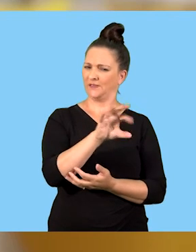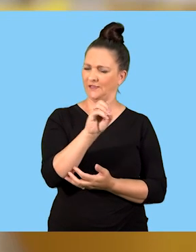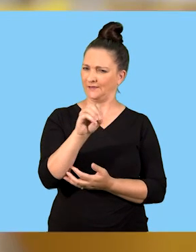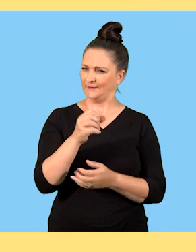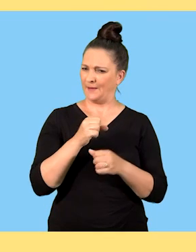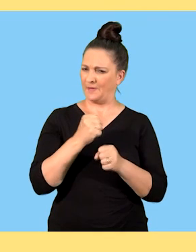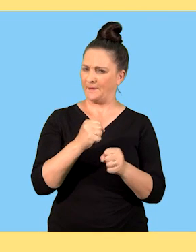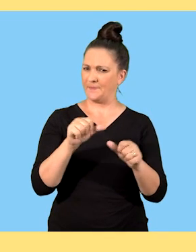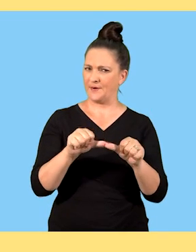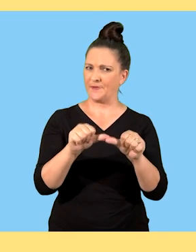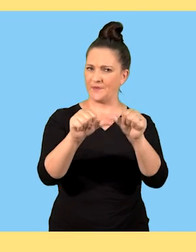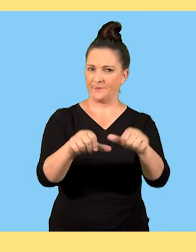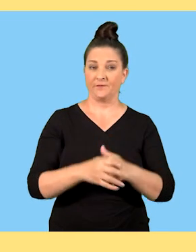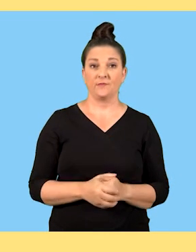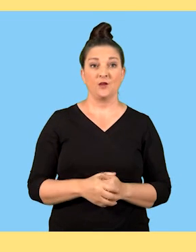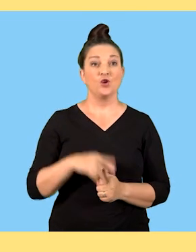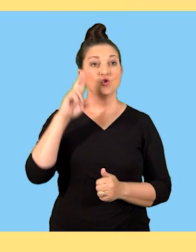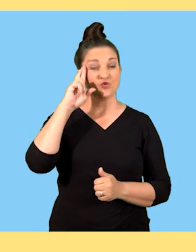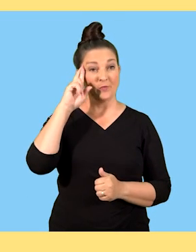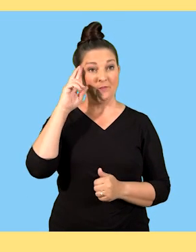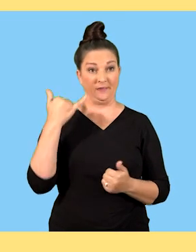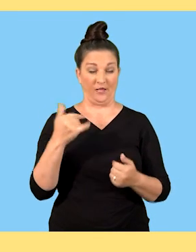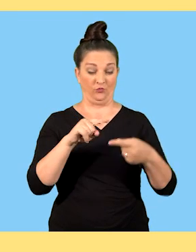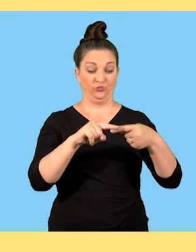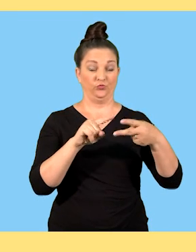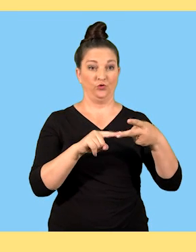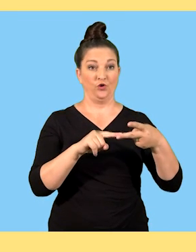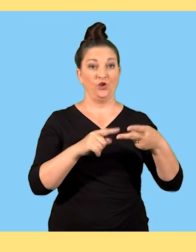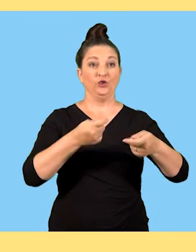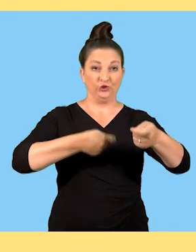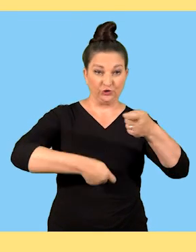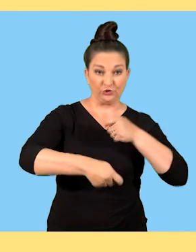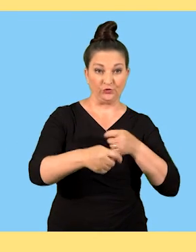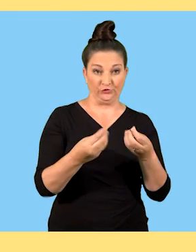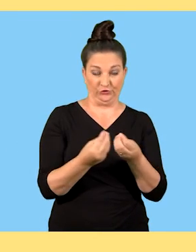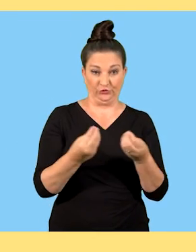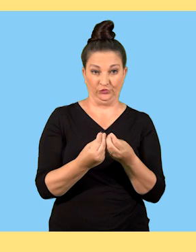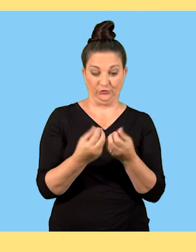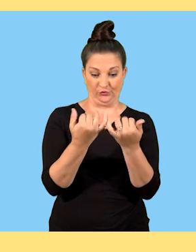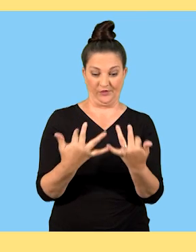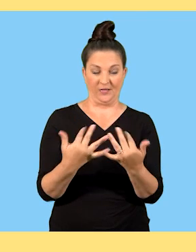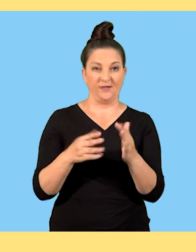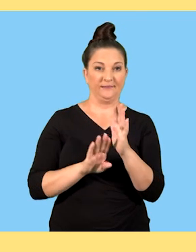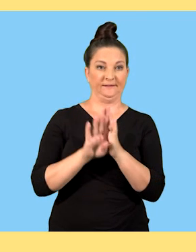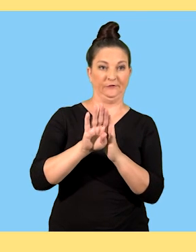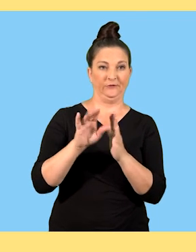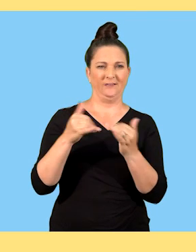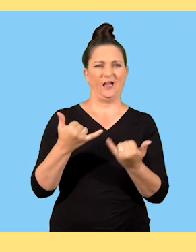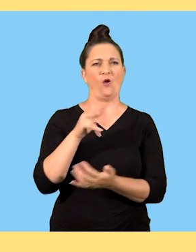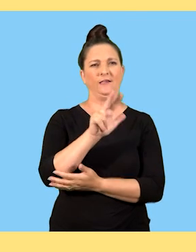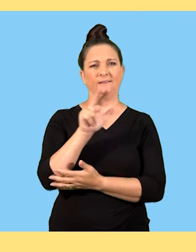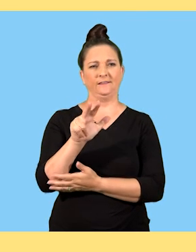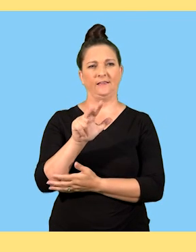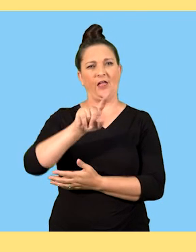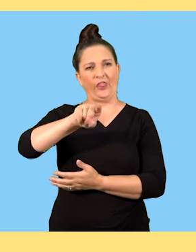you. You come here, remember our trading stock account, which increases here. So we had